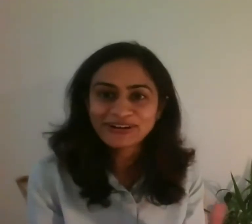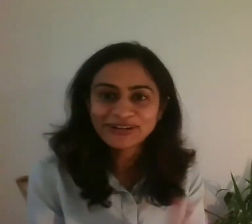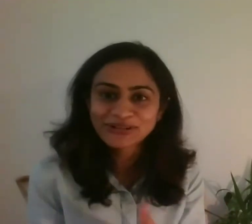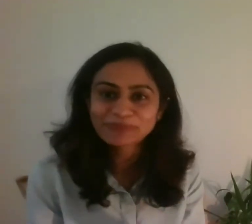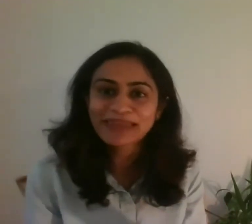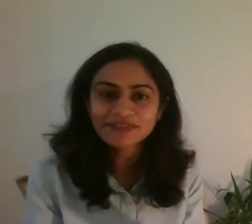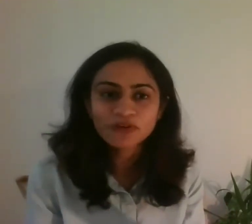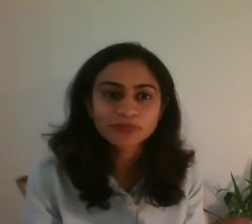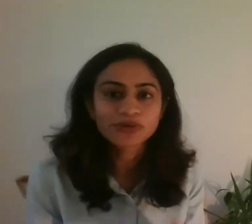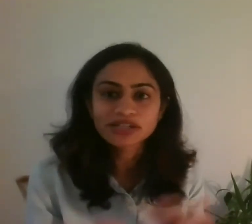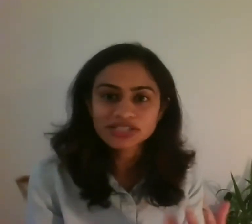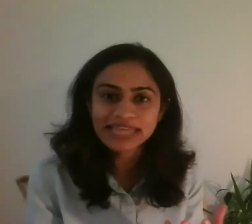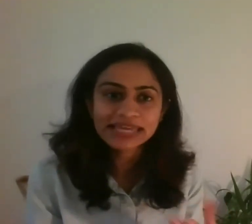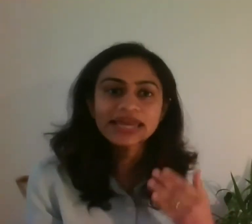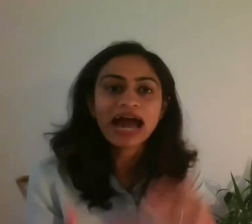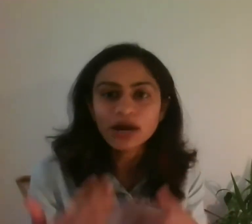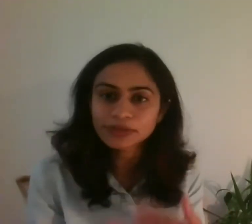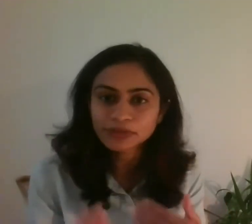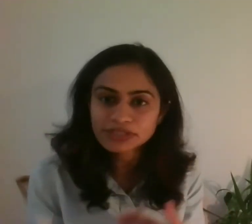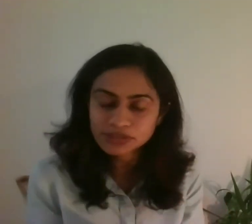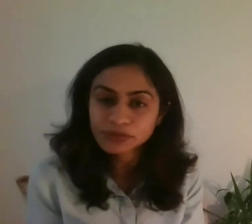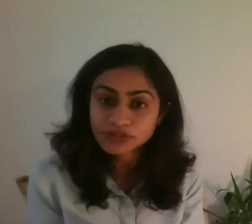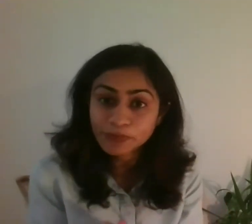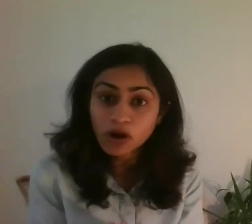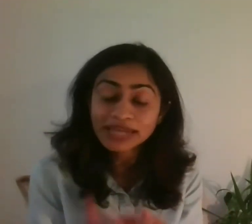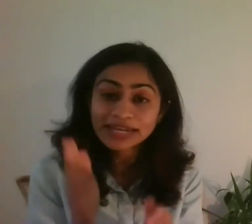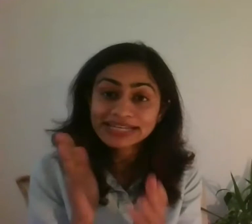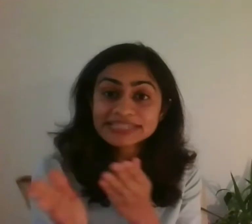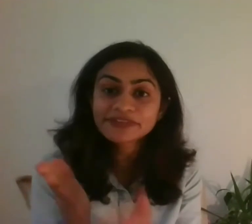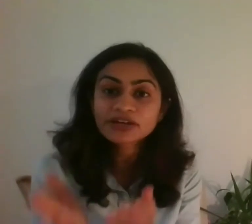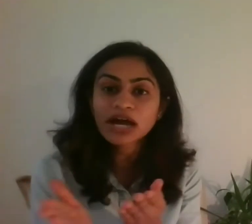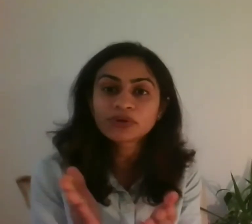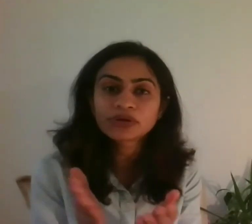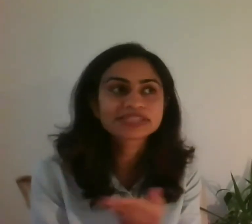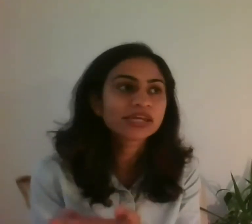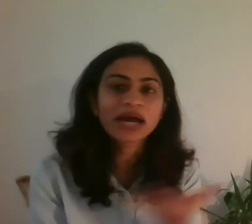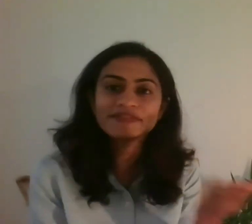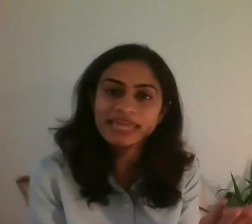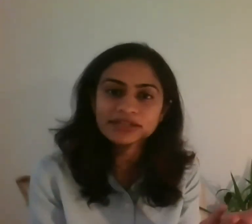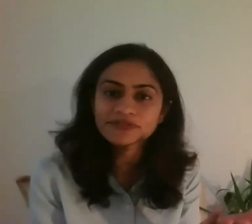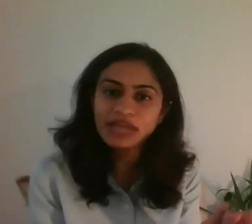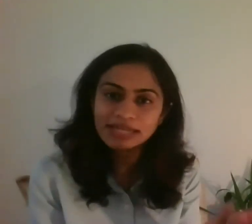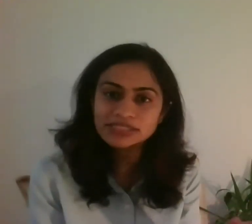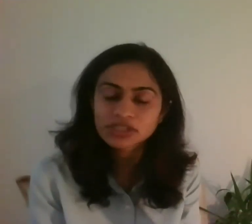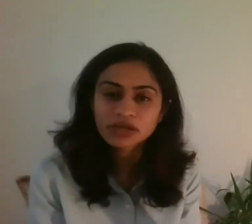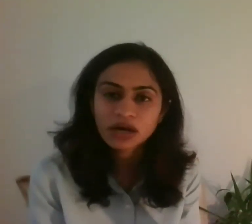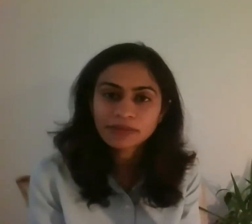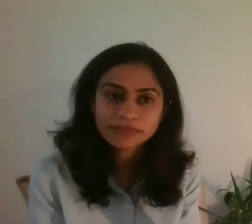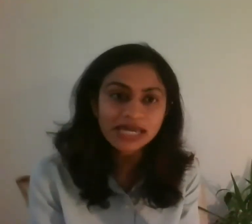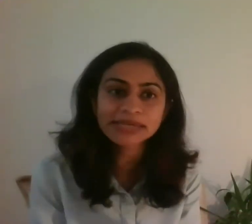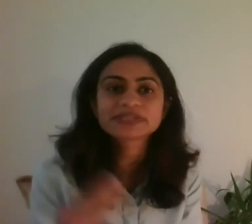they are a good platform to understand how the immune system would respond and at least figure out, say you have 10 different